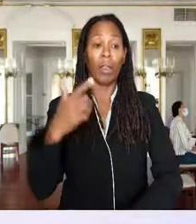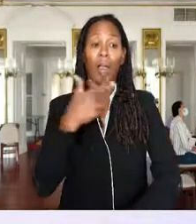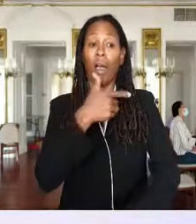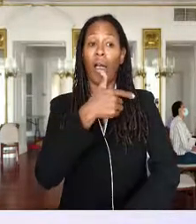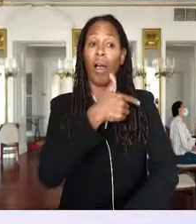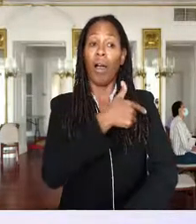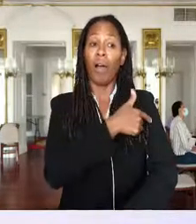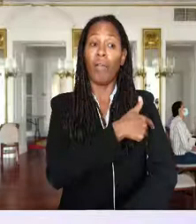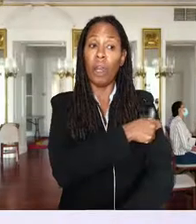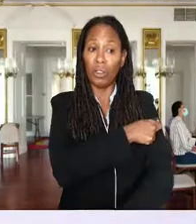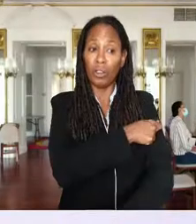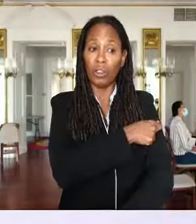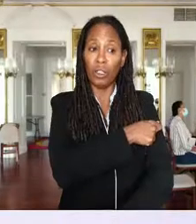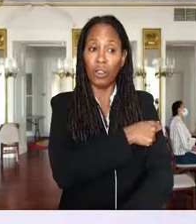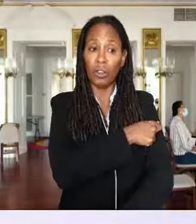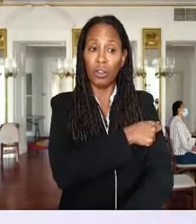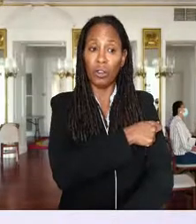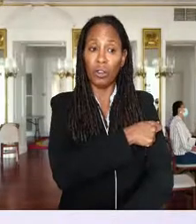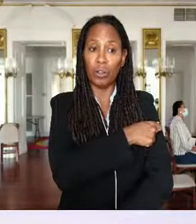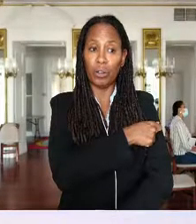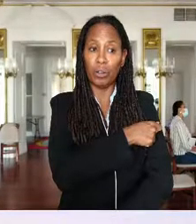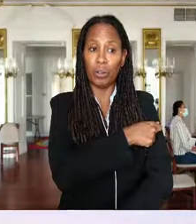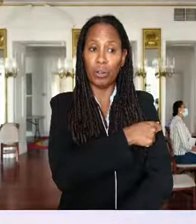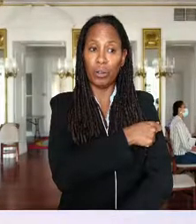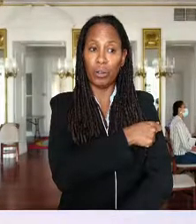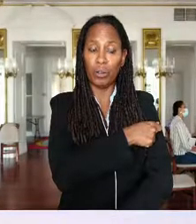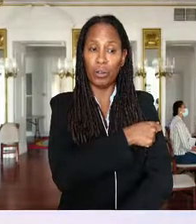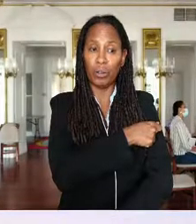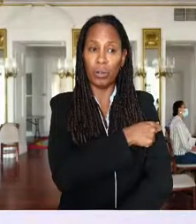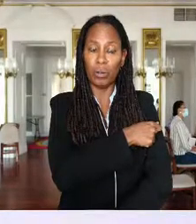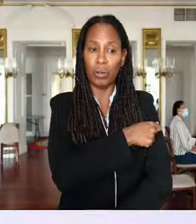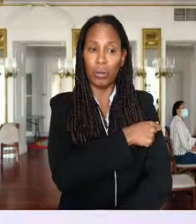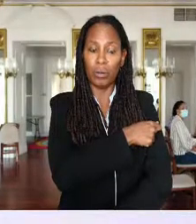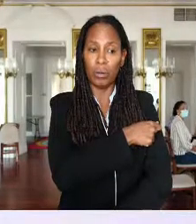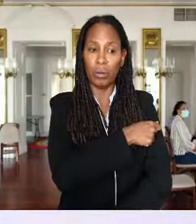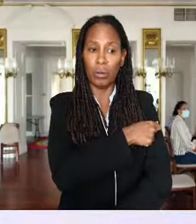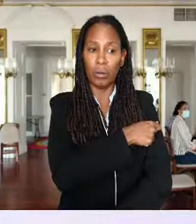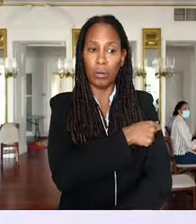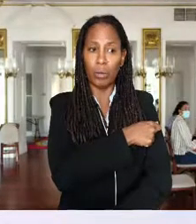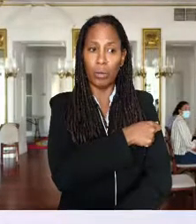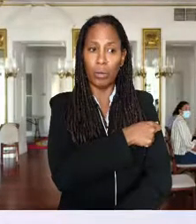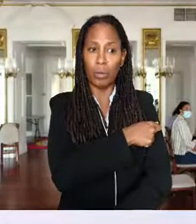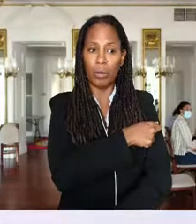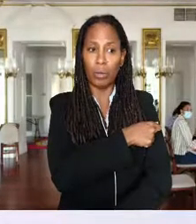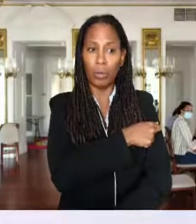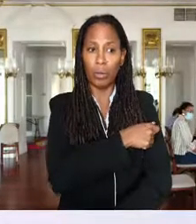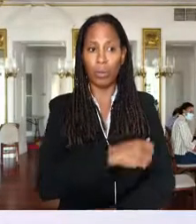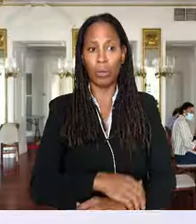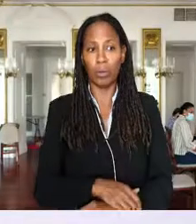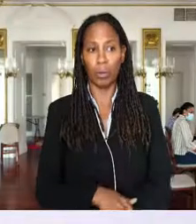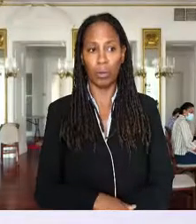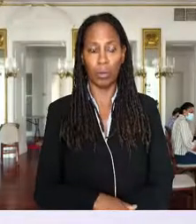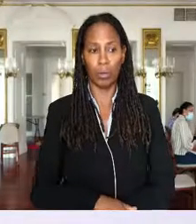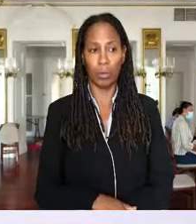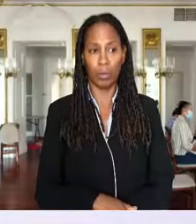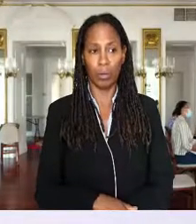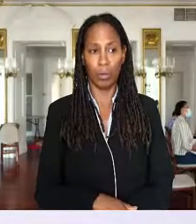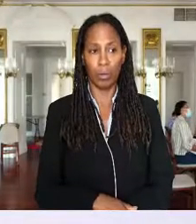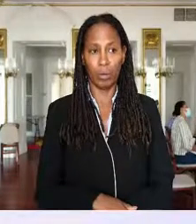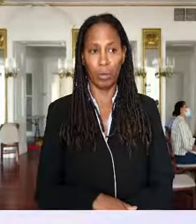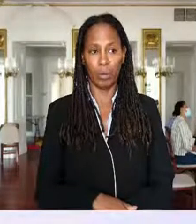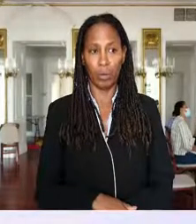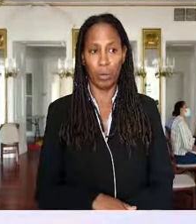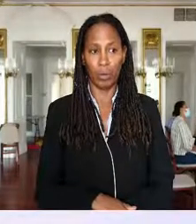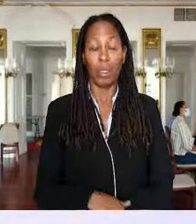vaccinations, even since the announcement of the lottery. Right. Can we have an update as to what we've seen? Have we seen